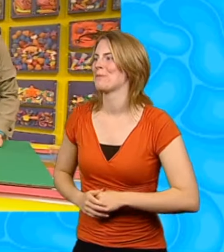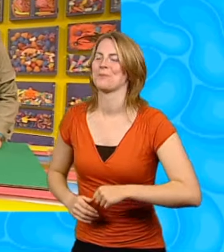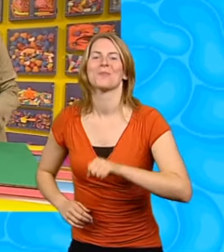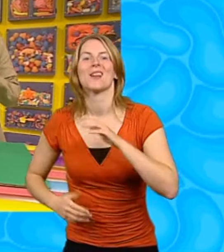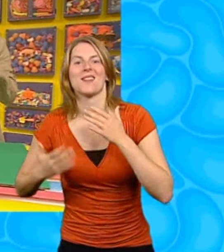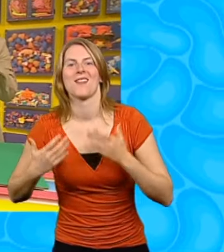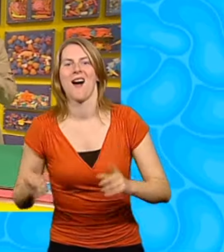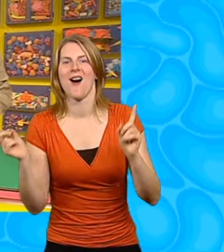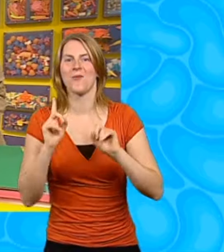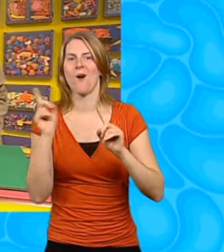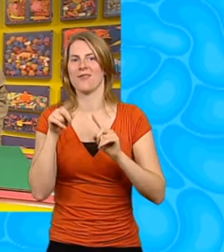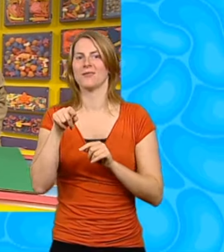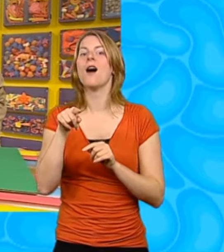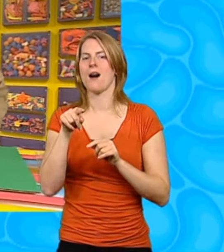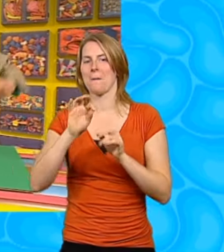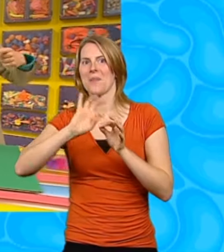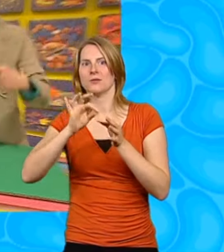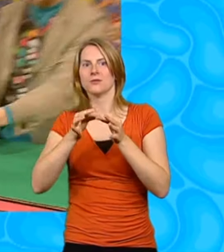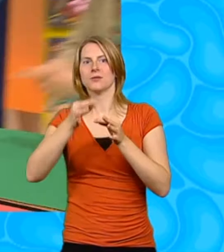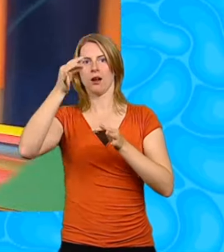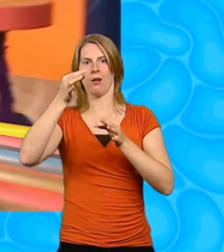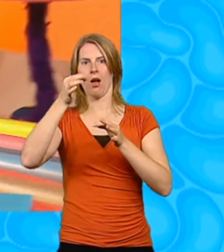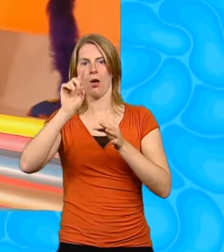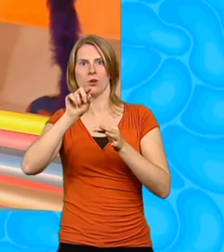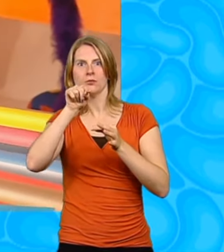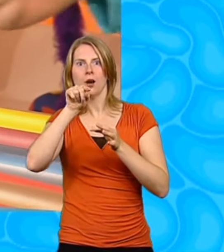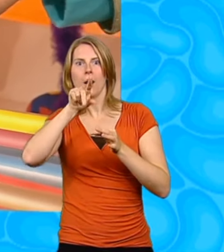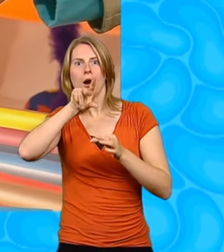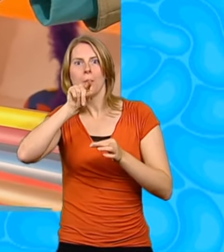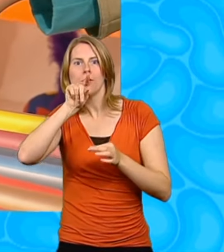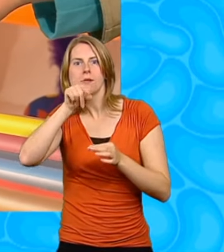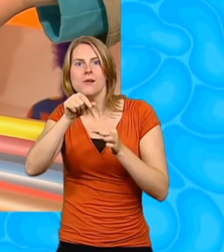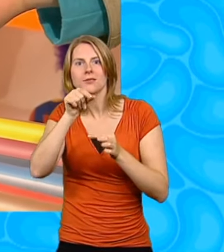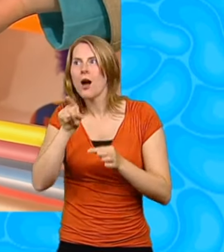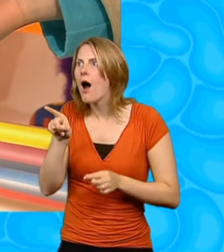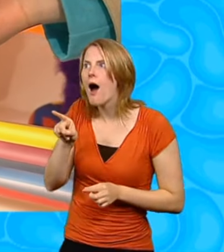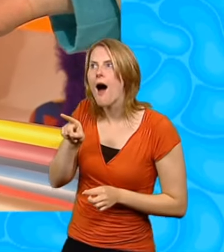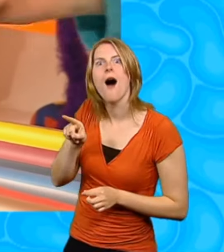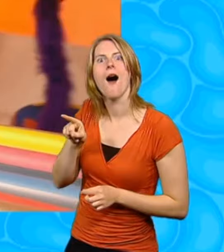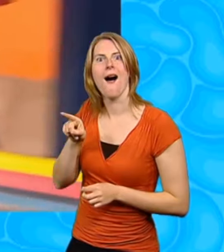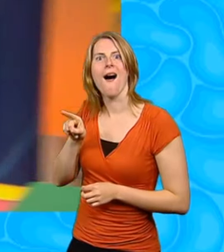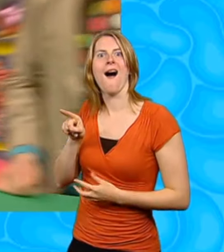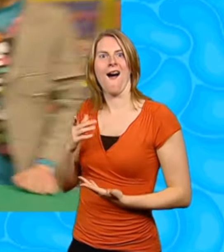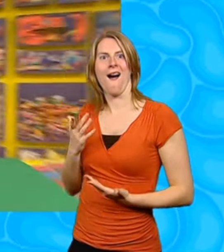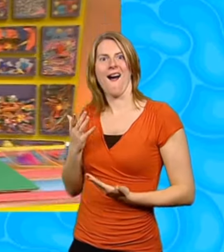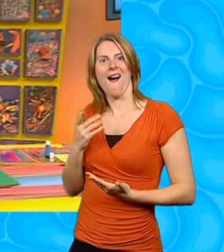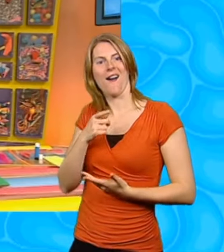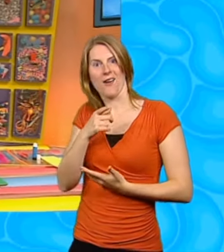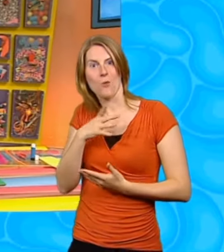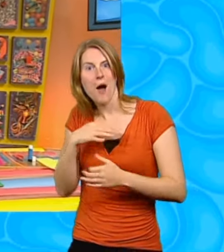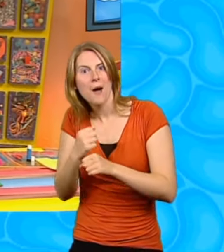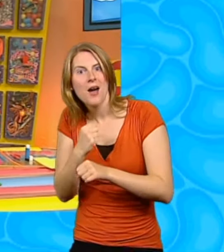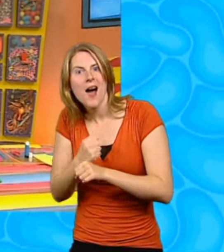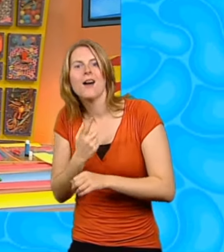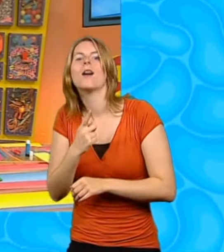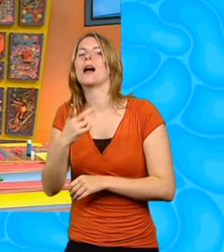Now, let's turn a pencil into a pencil pet. Look at him! To make a pencil pet,